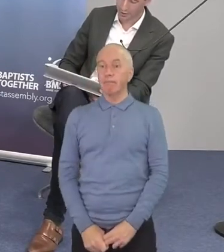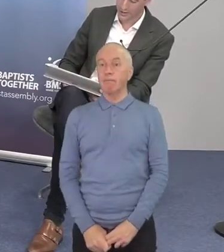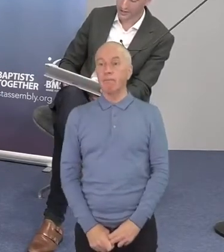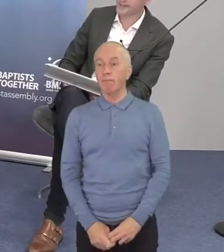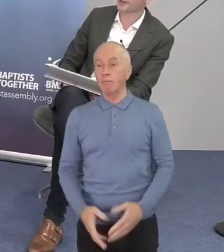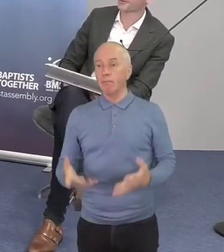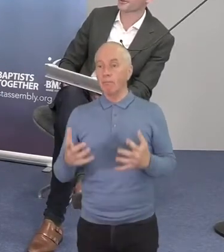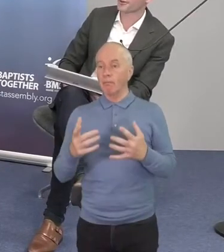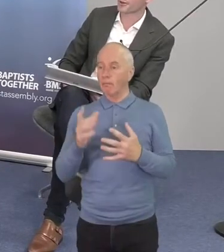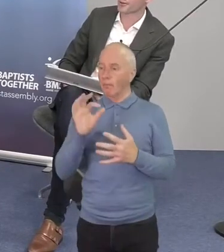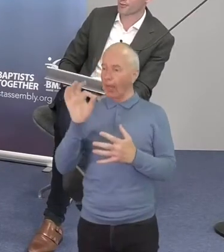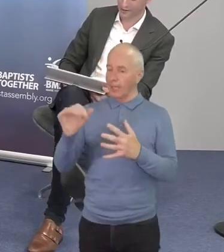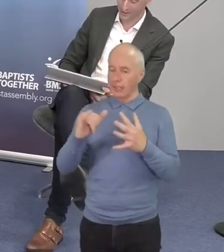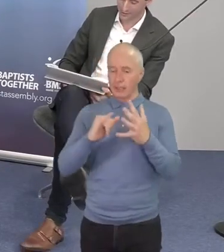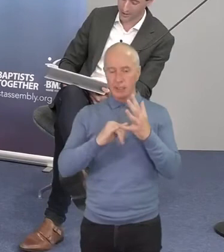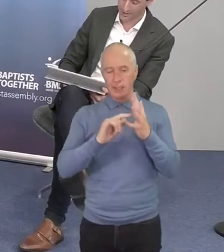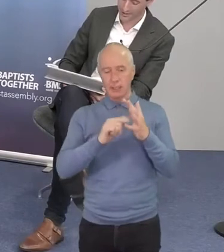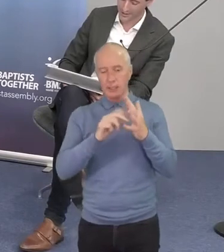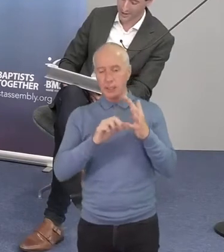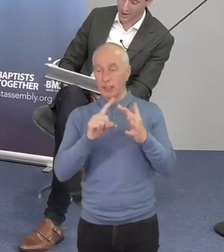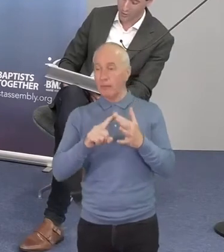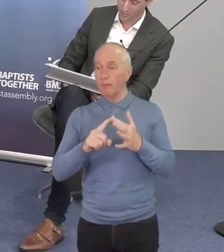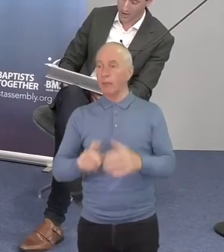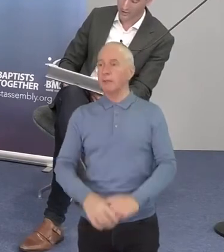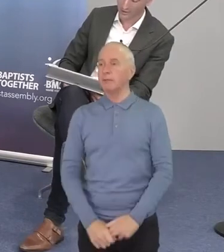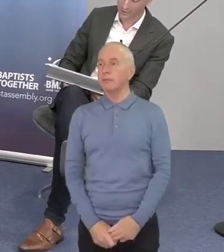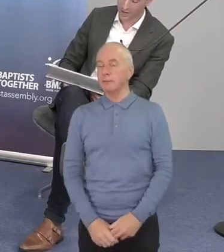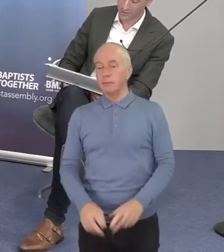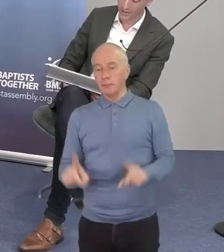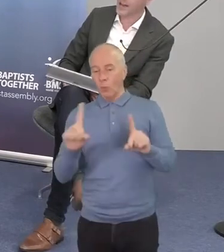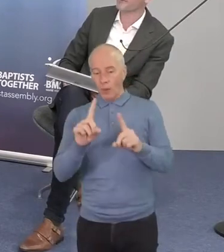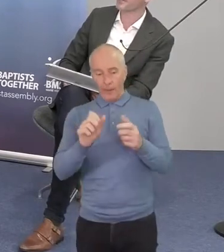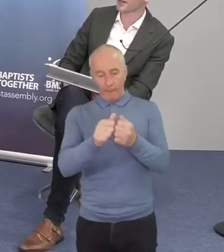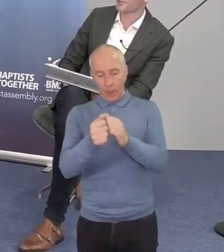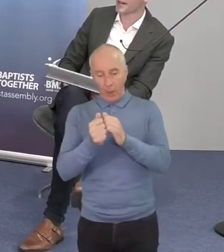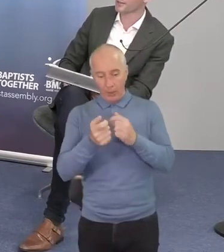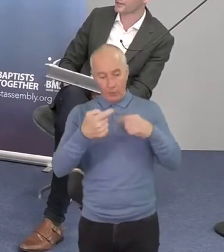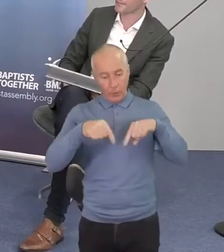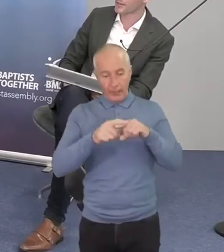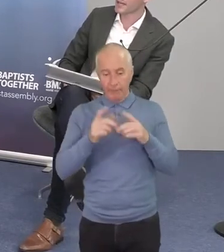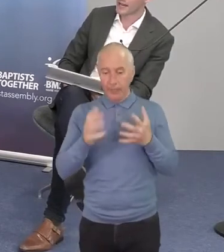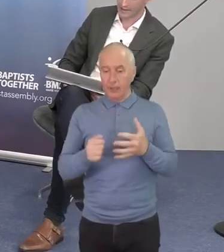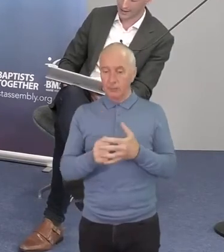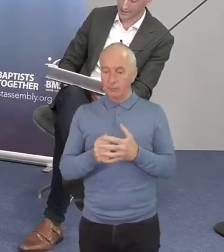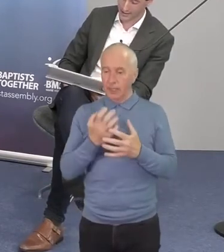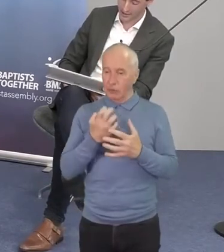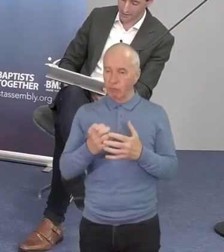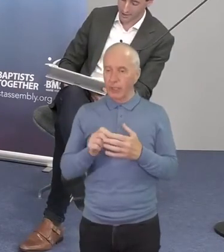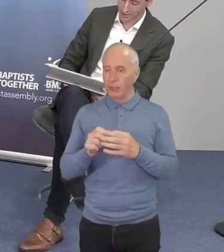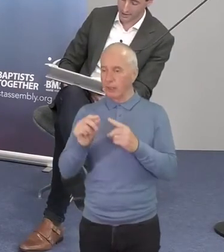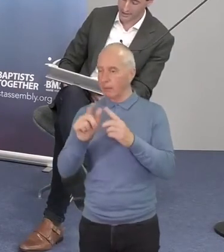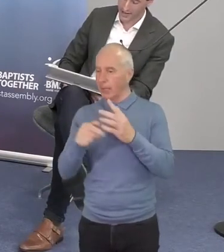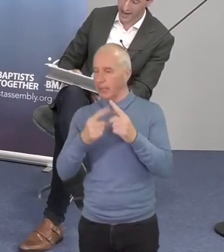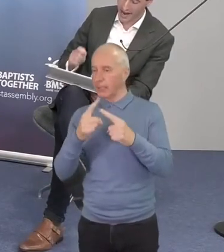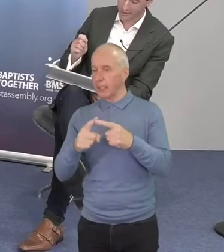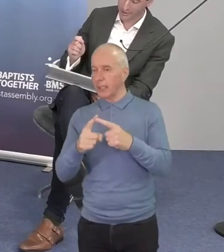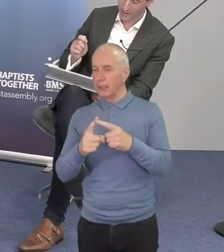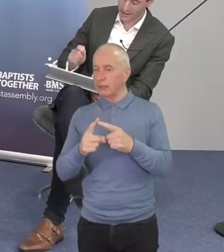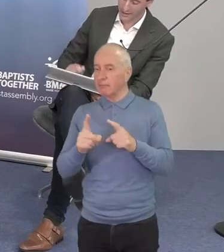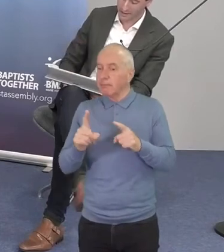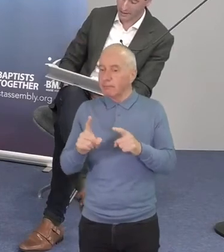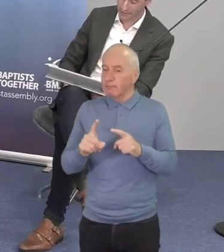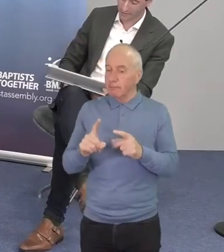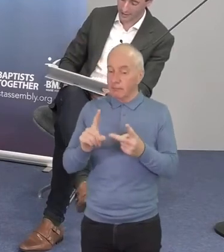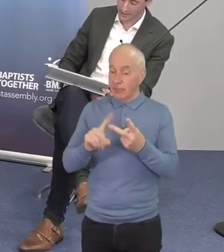questions heading your way, Steve. I'll throw two at you at once. The first is, what partners do we currently have in Israel and Palestine? And then the second question is, how